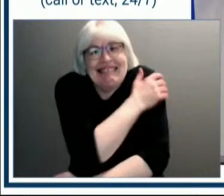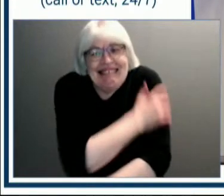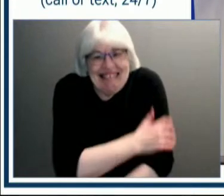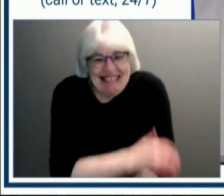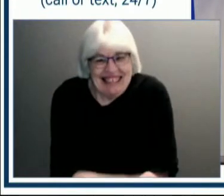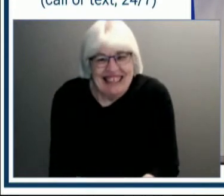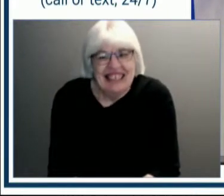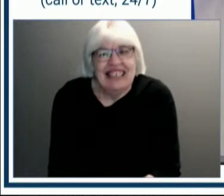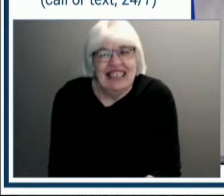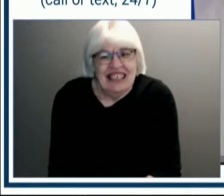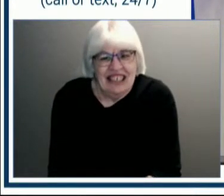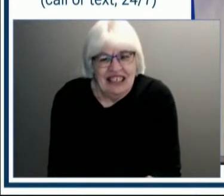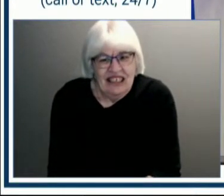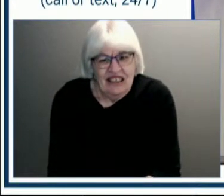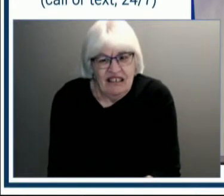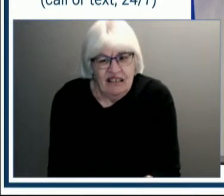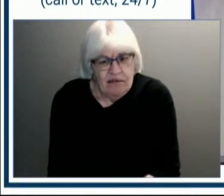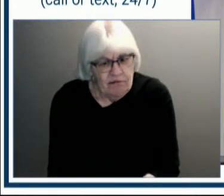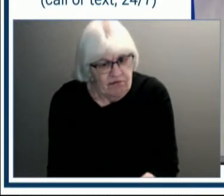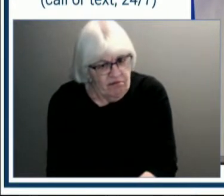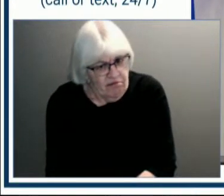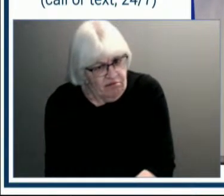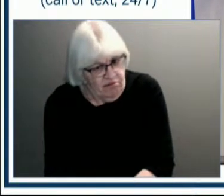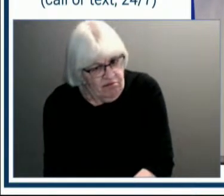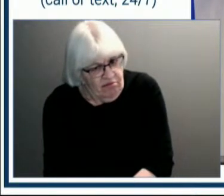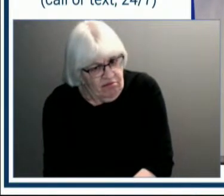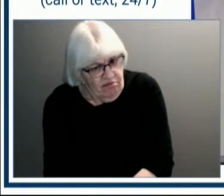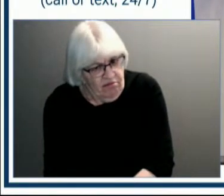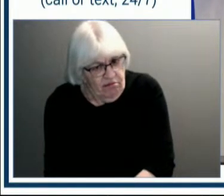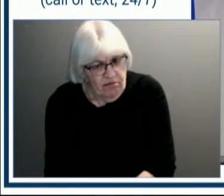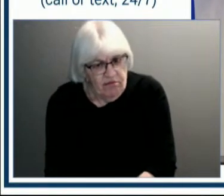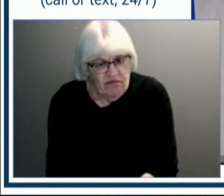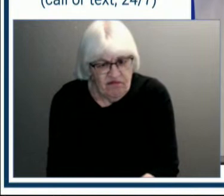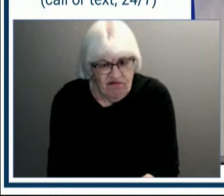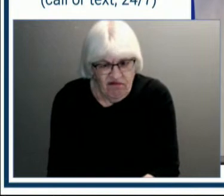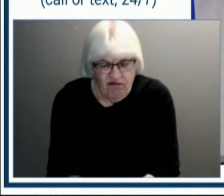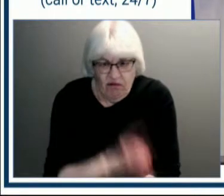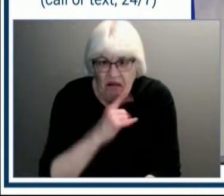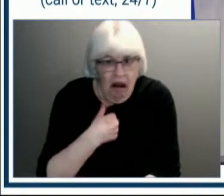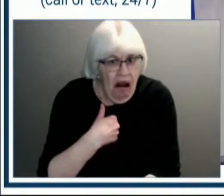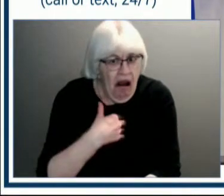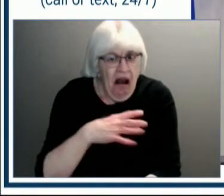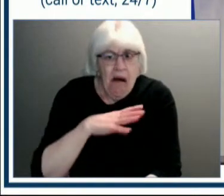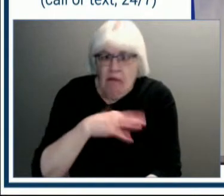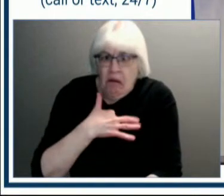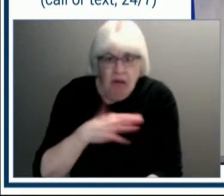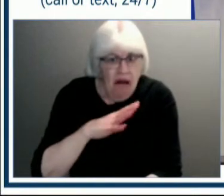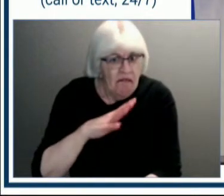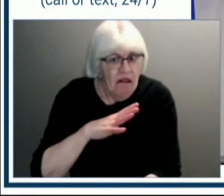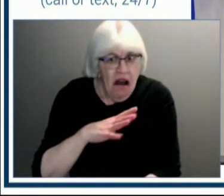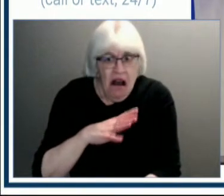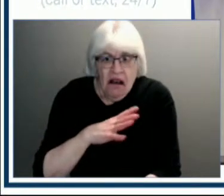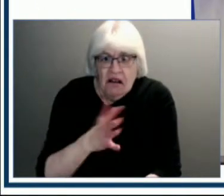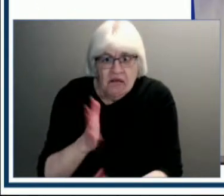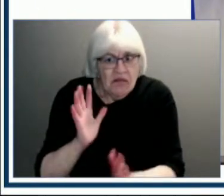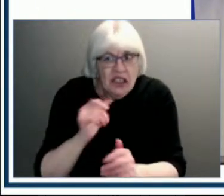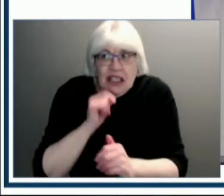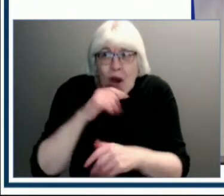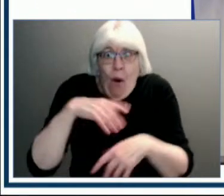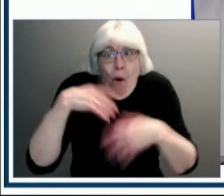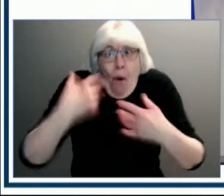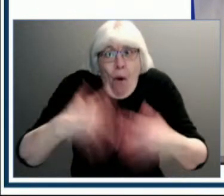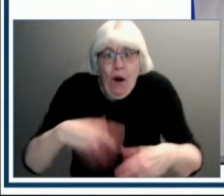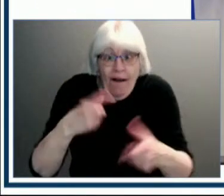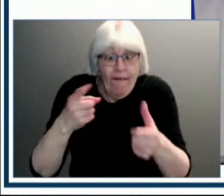is just around the communication procedures. So we use this additional week to firm up and